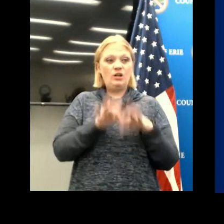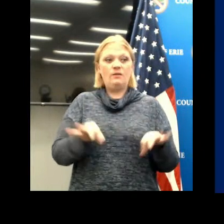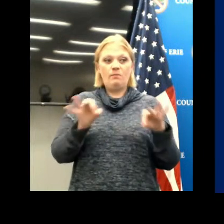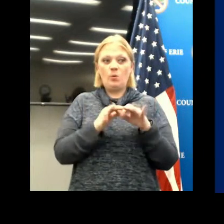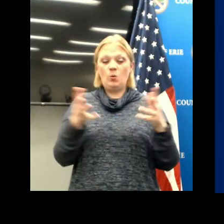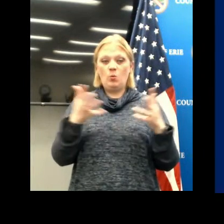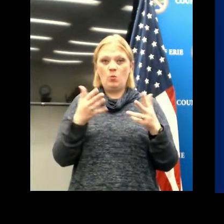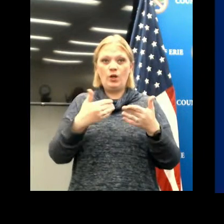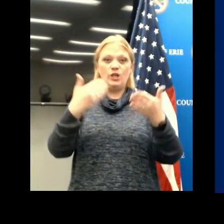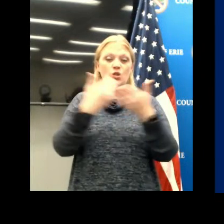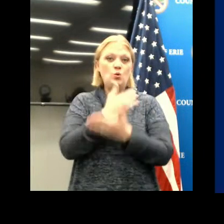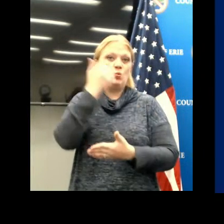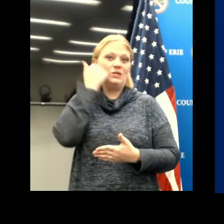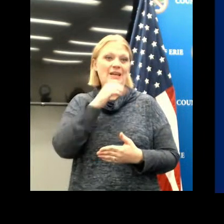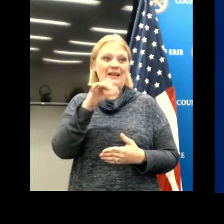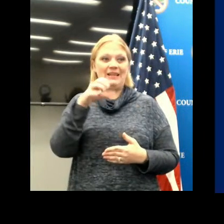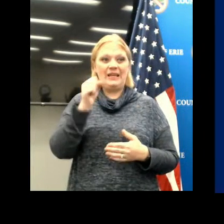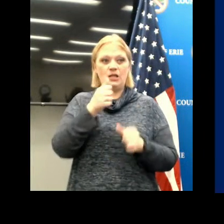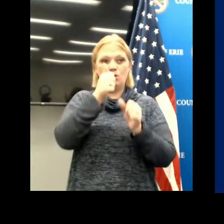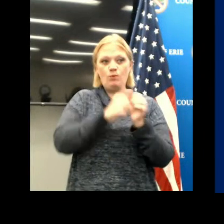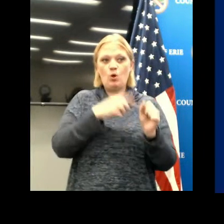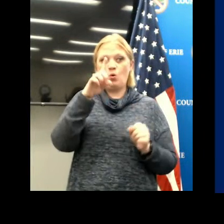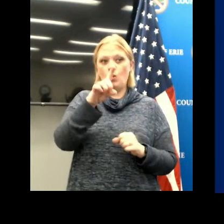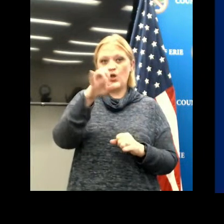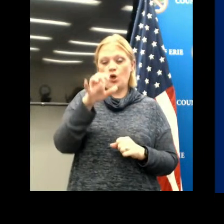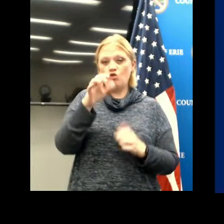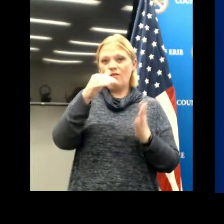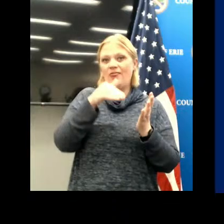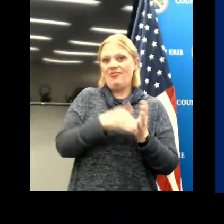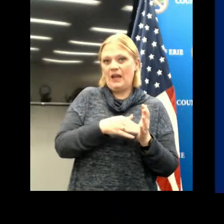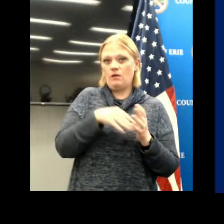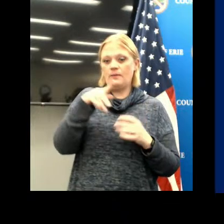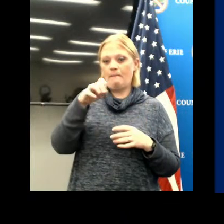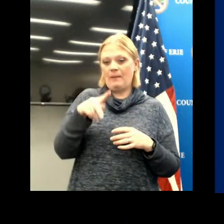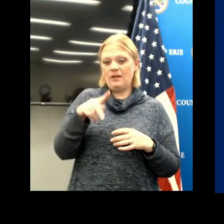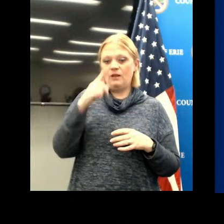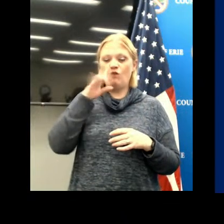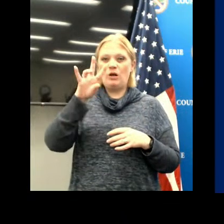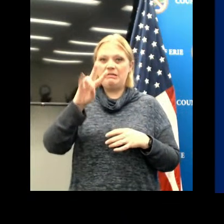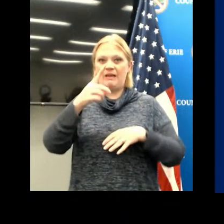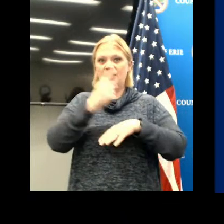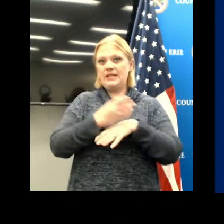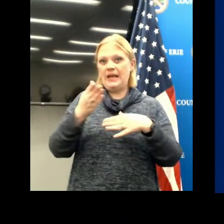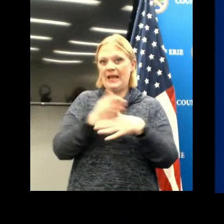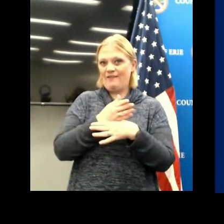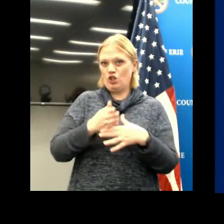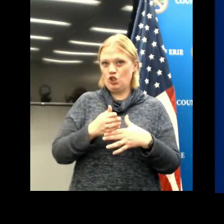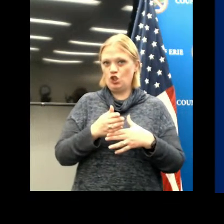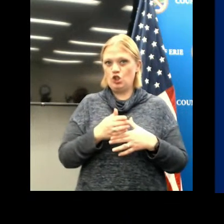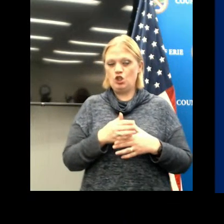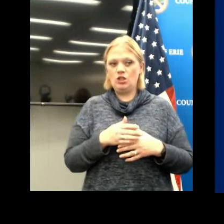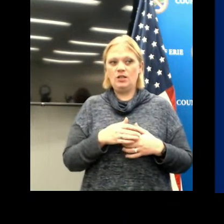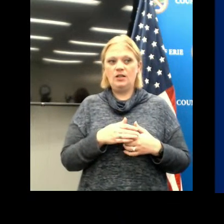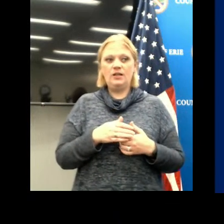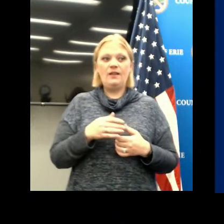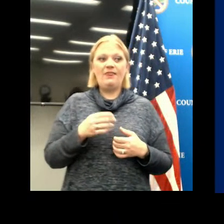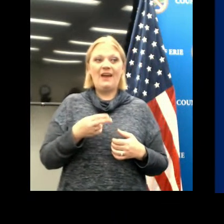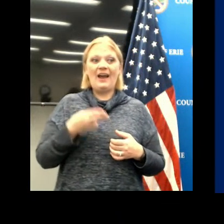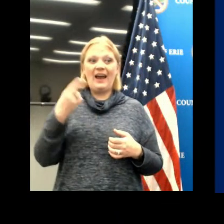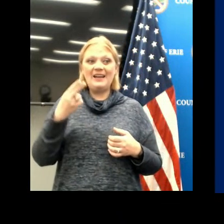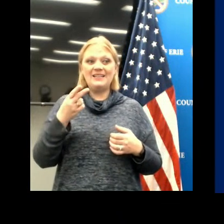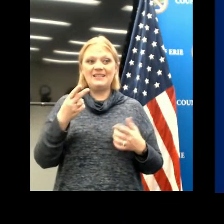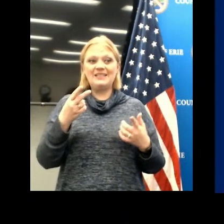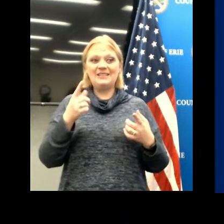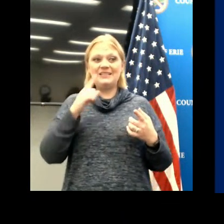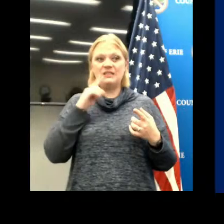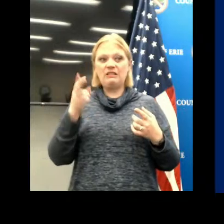daily cases per 100,000 population on a 7-day average. And the highest one is the one with the